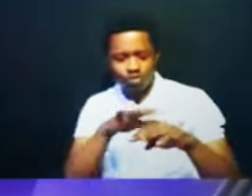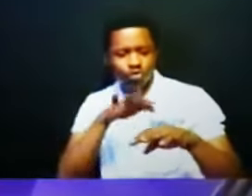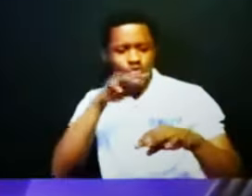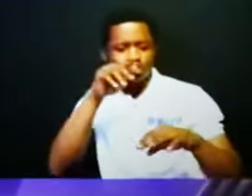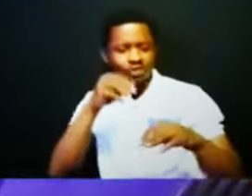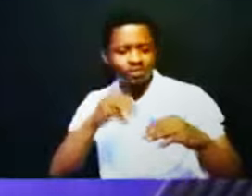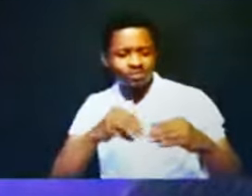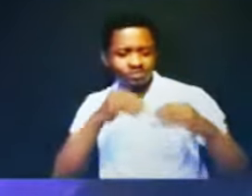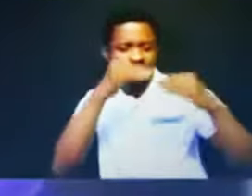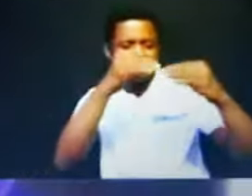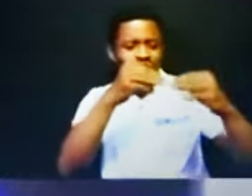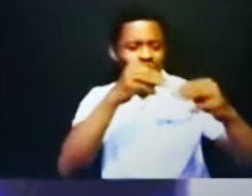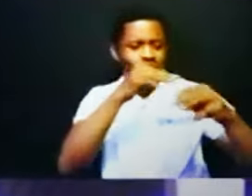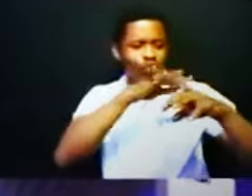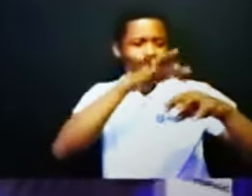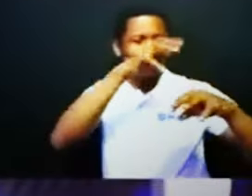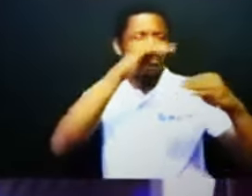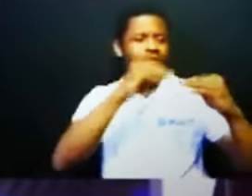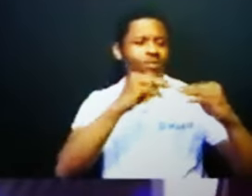another. So